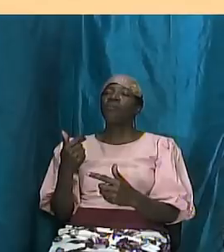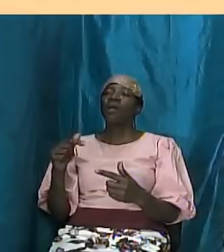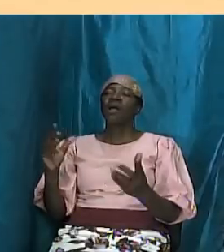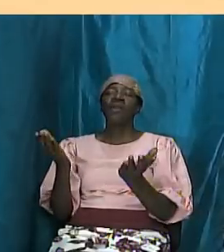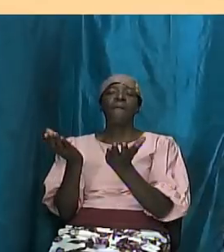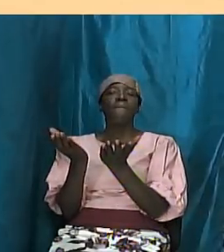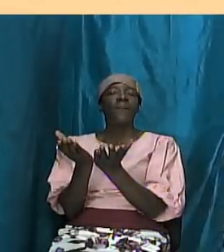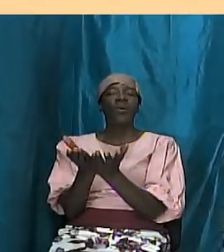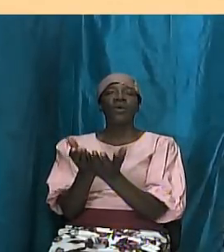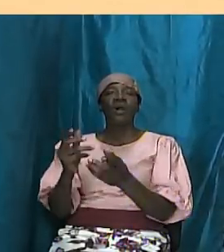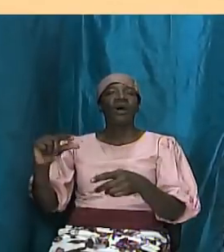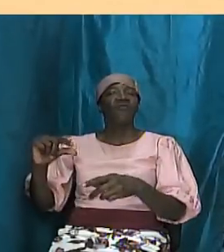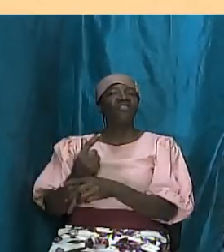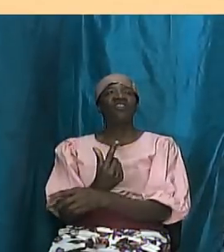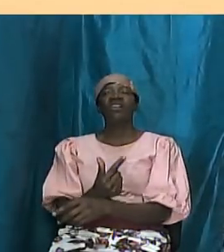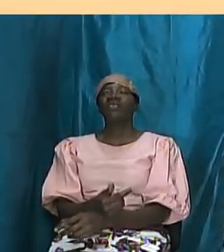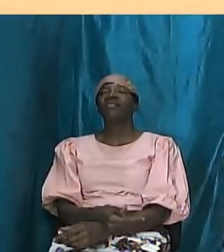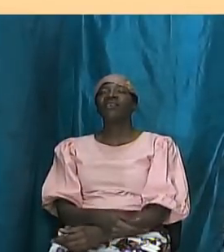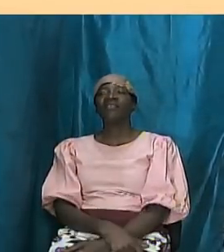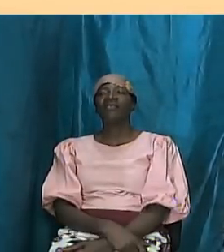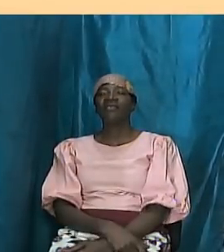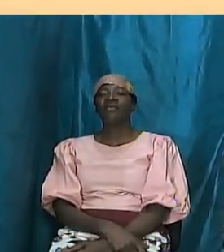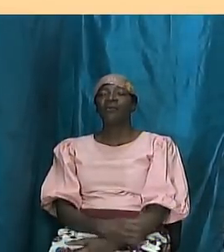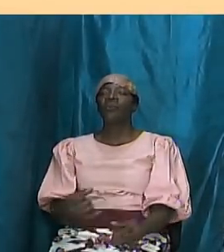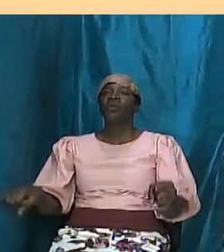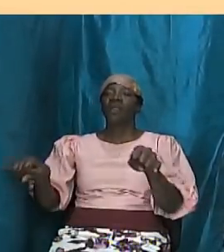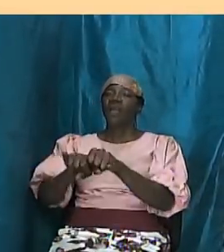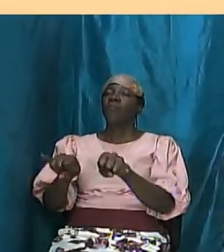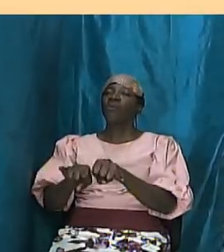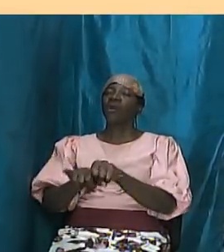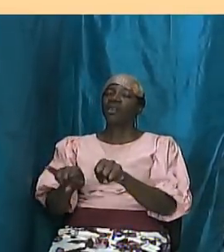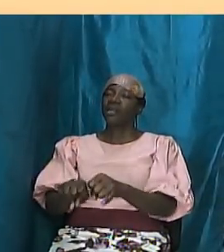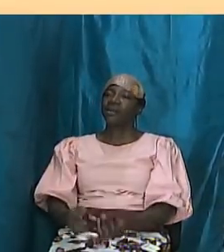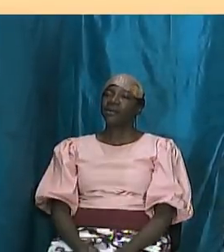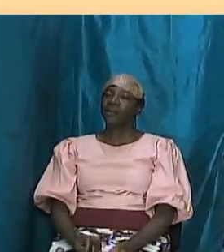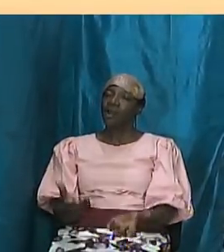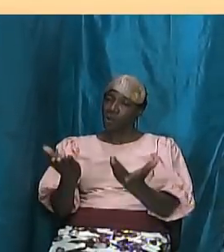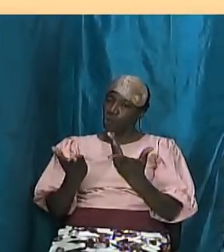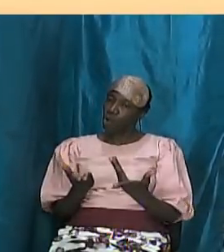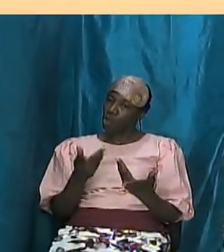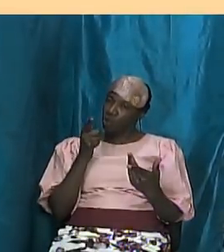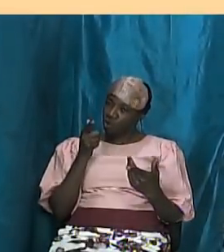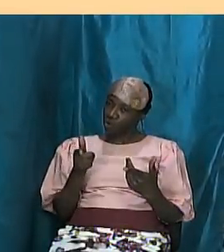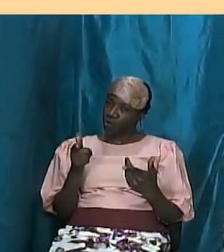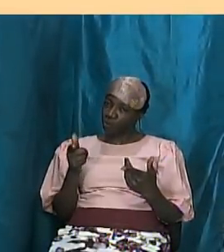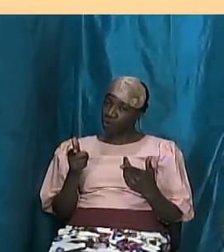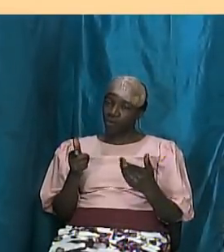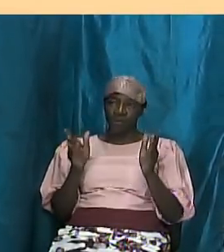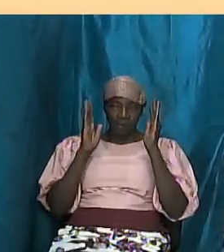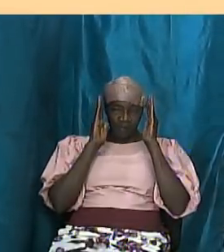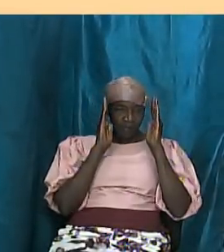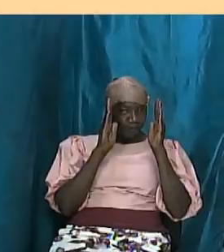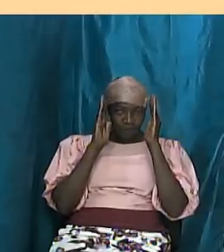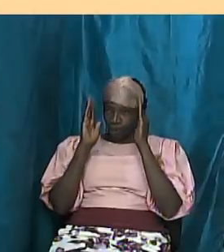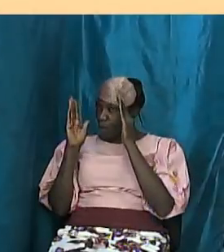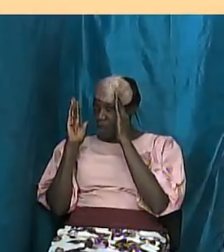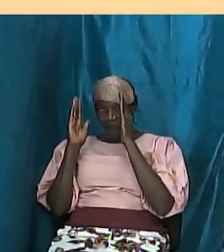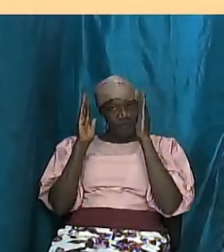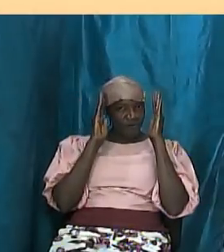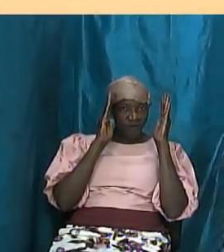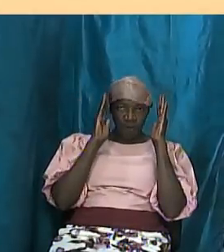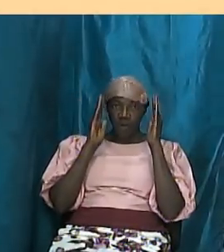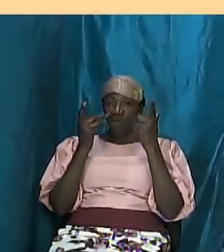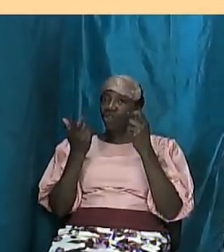Genesis. Yes, it was important that I say that. I want us to be one-track minded. I want us